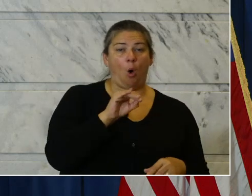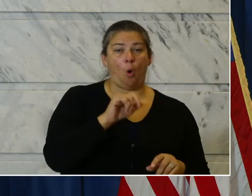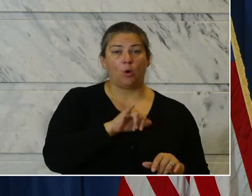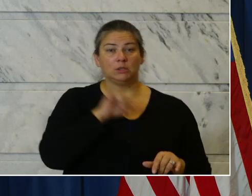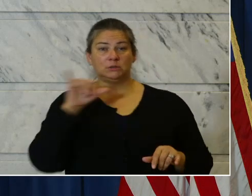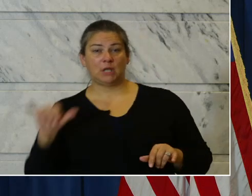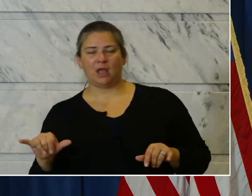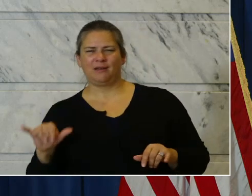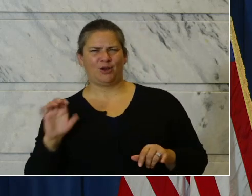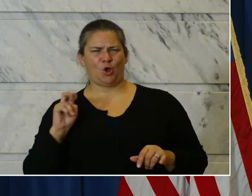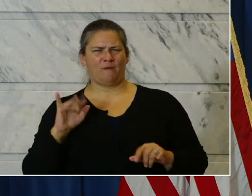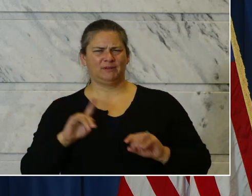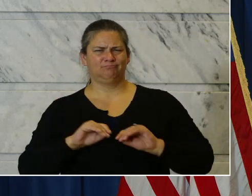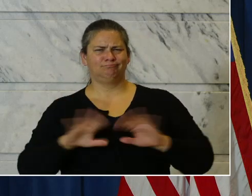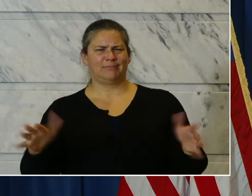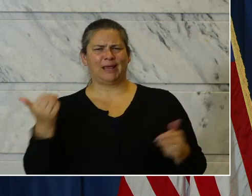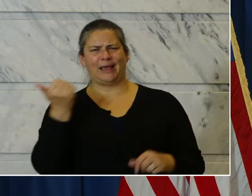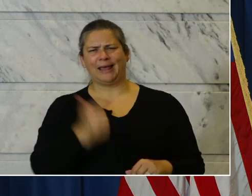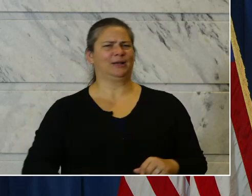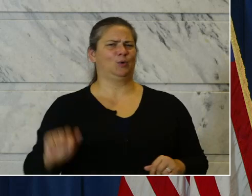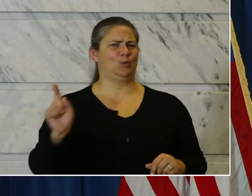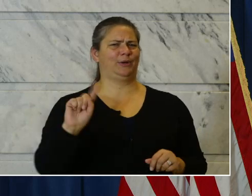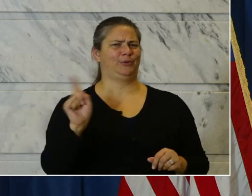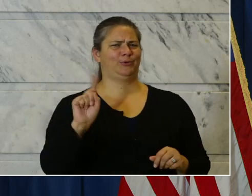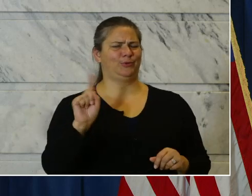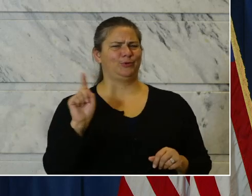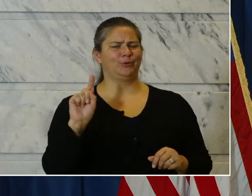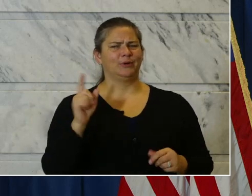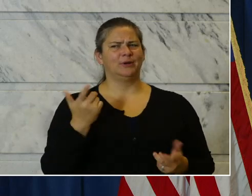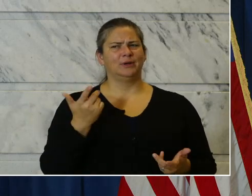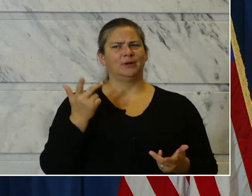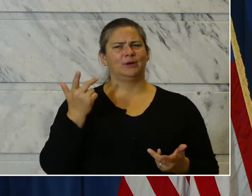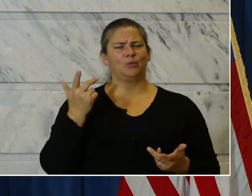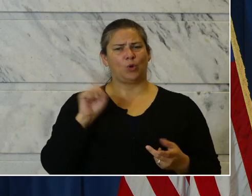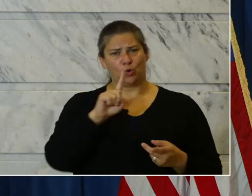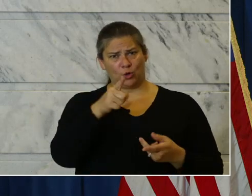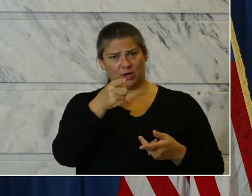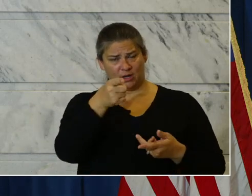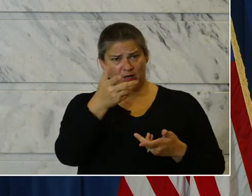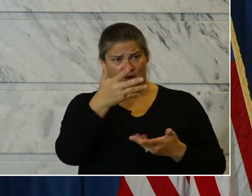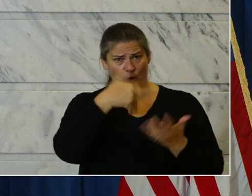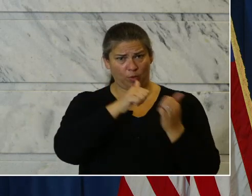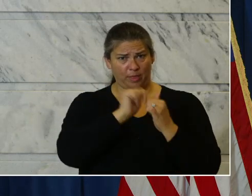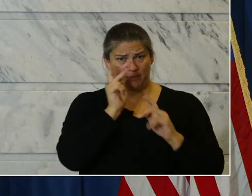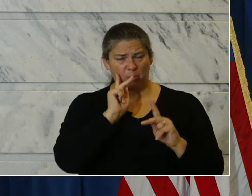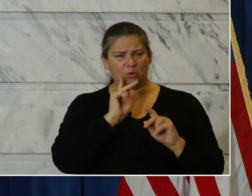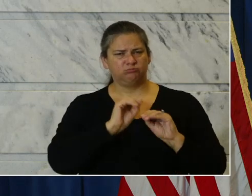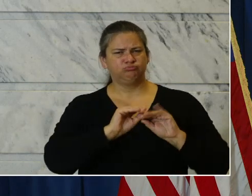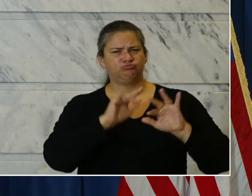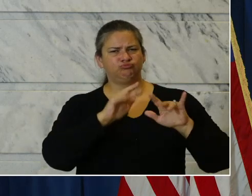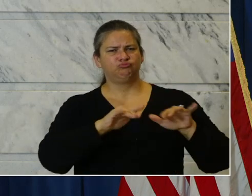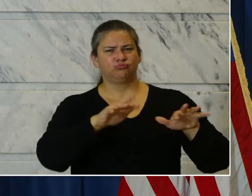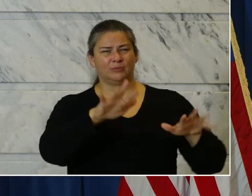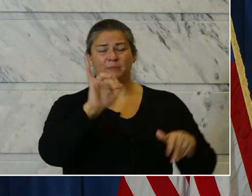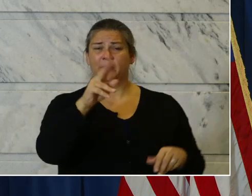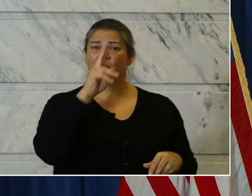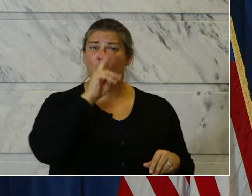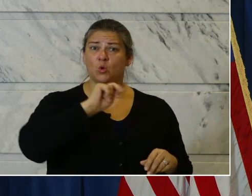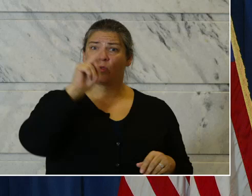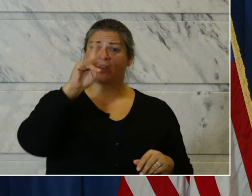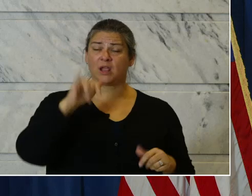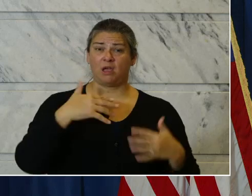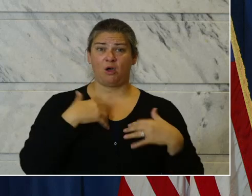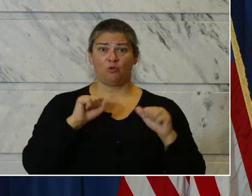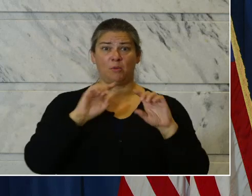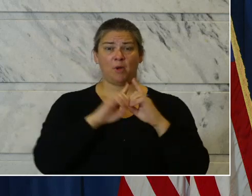river. It can spread anywhere where people interact. We've seen the Northern Kentucky Health Department